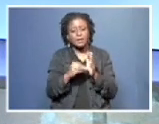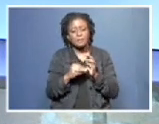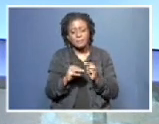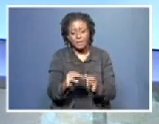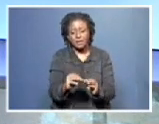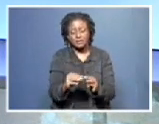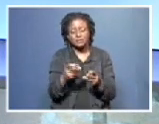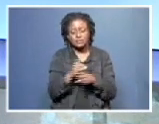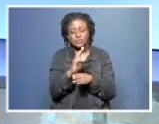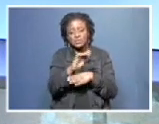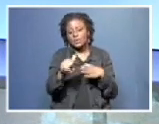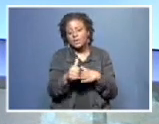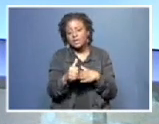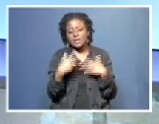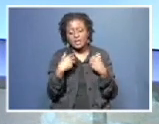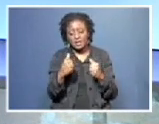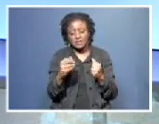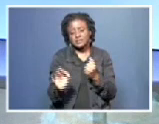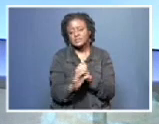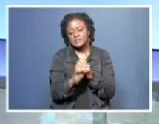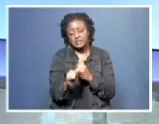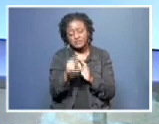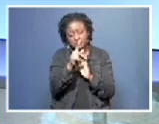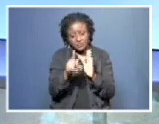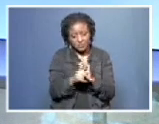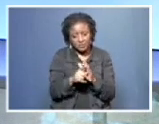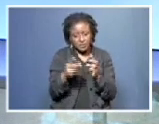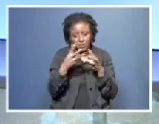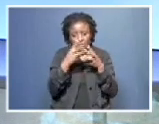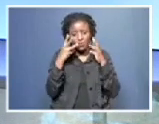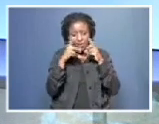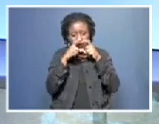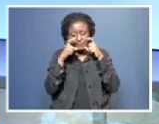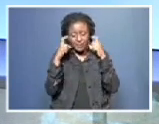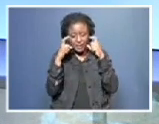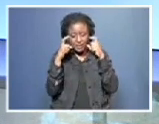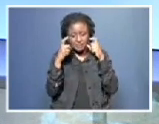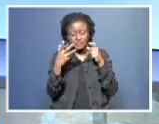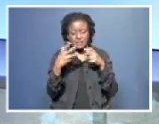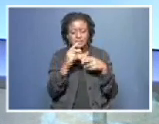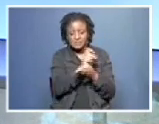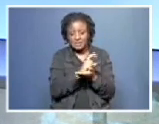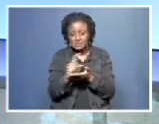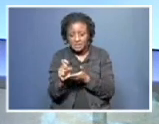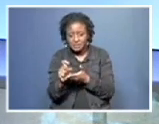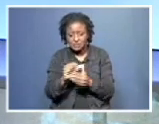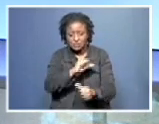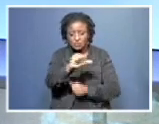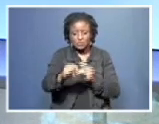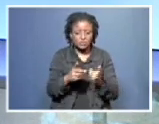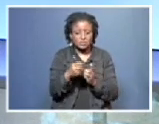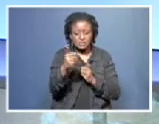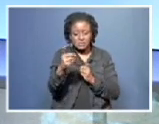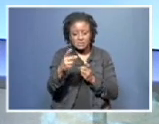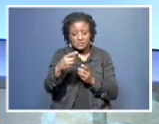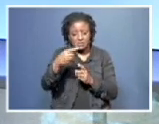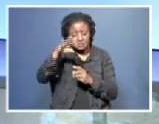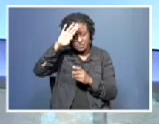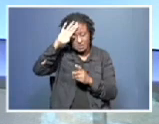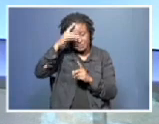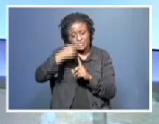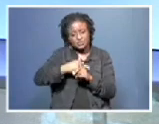protocols, and that includes the wearing of masks, sanitizing, social distancing, temperature checks, staggered breaks, outdoor